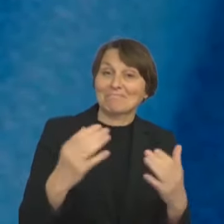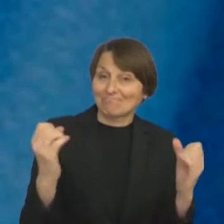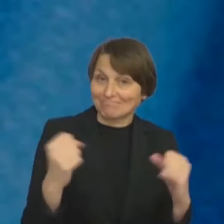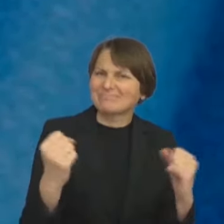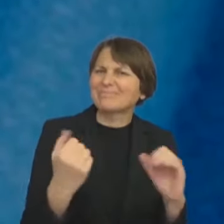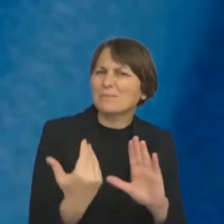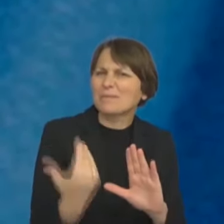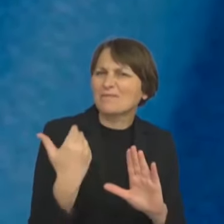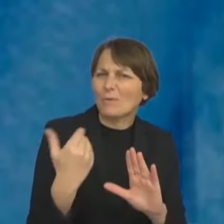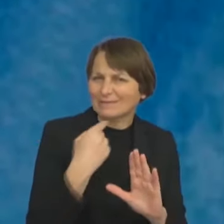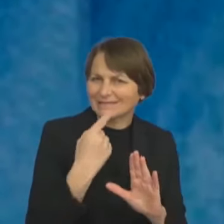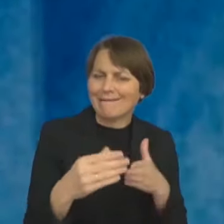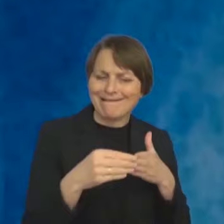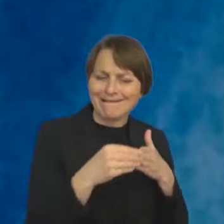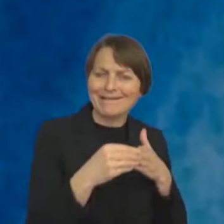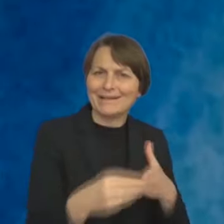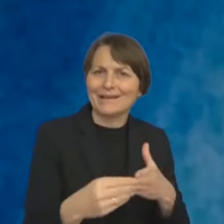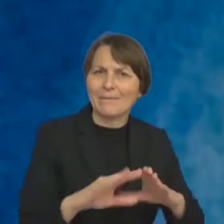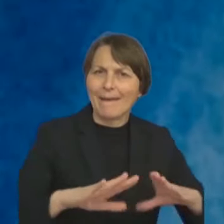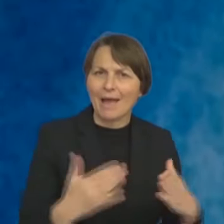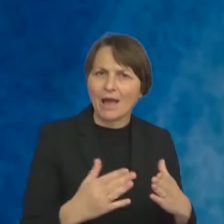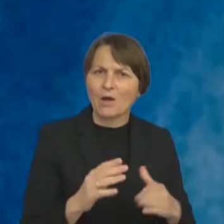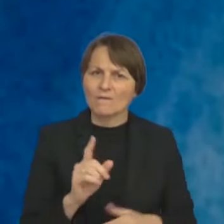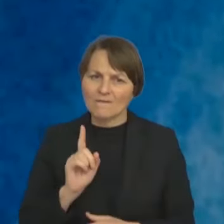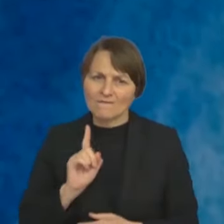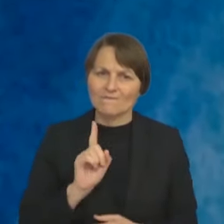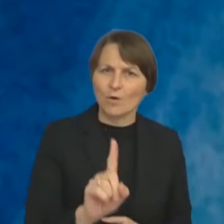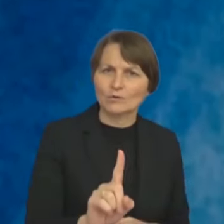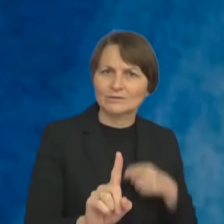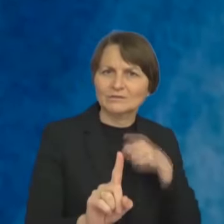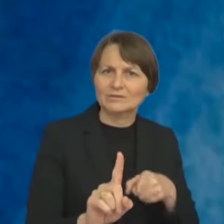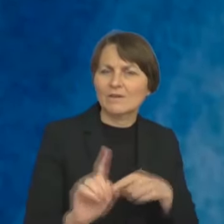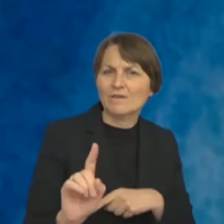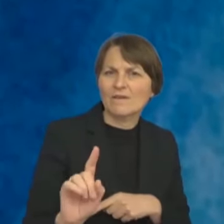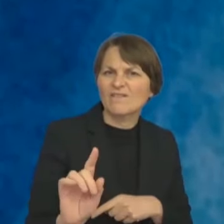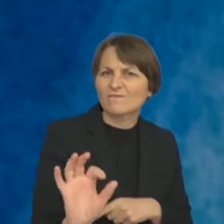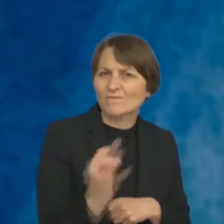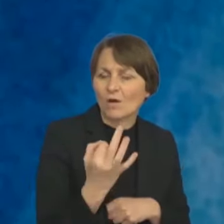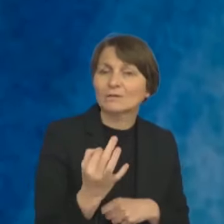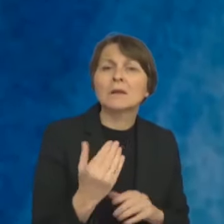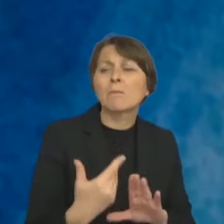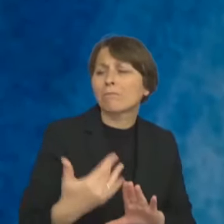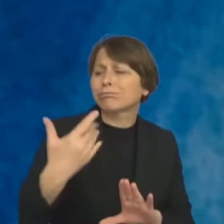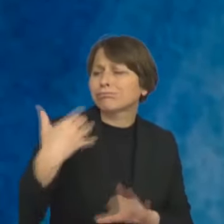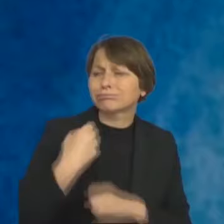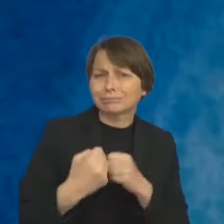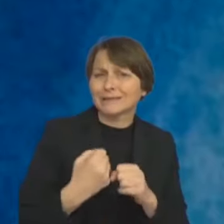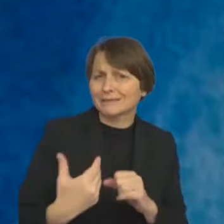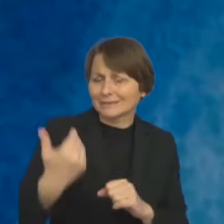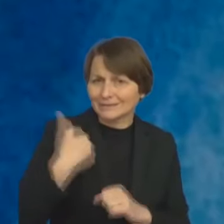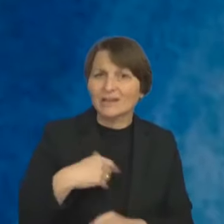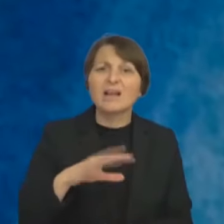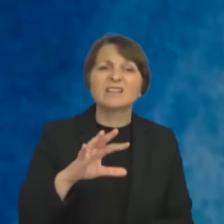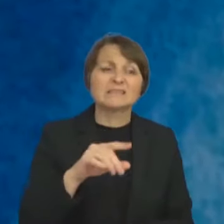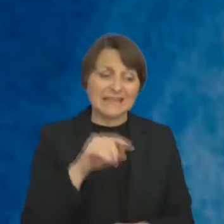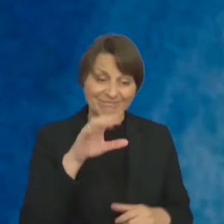of France, we have Flan in mind. You know, a couple of years ago, a lot of people told me that Flan didn't have much of a